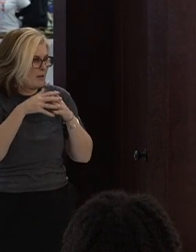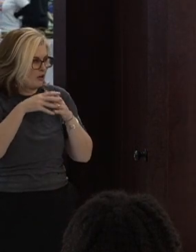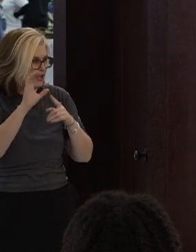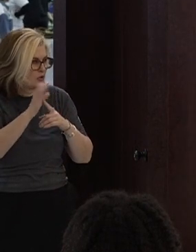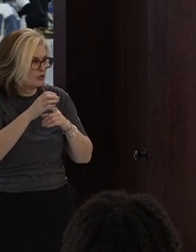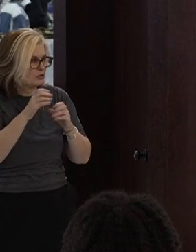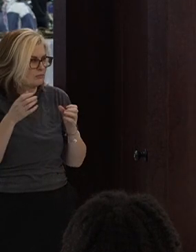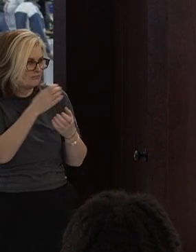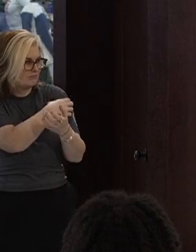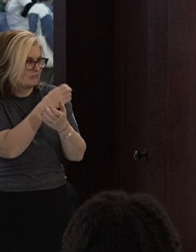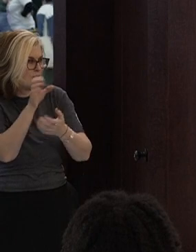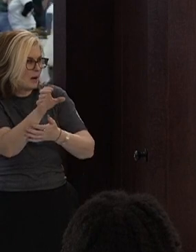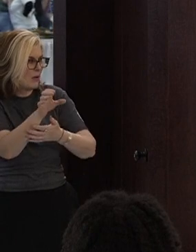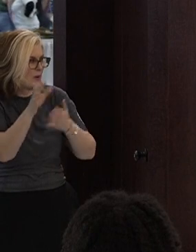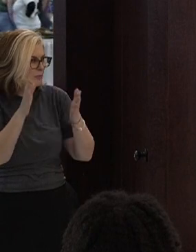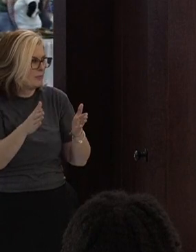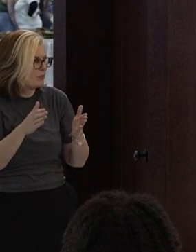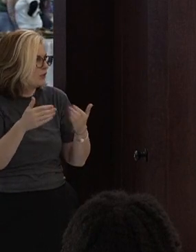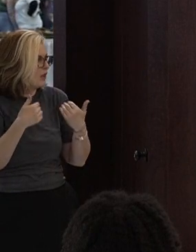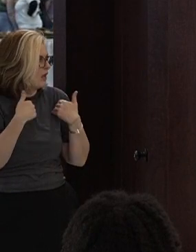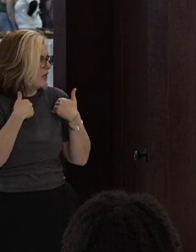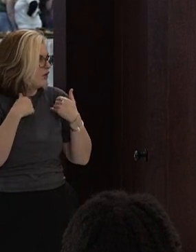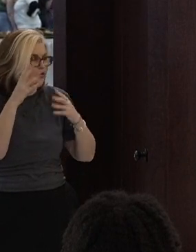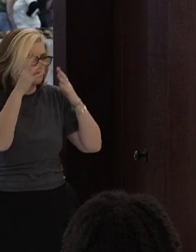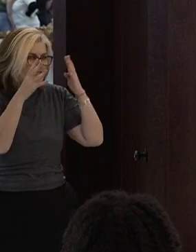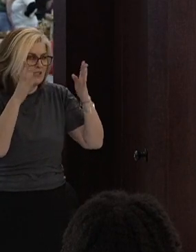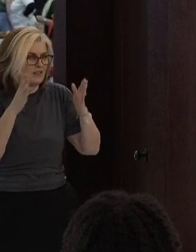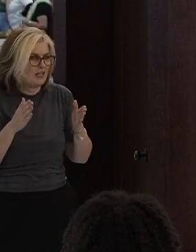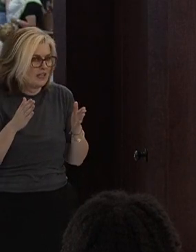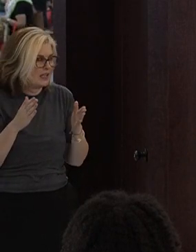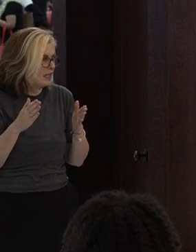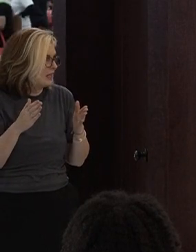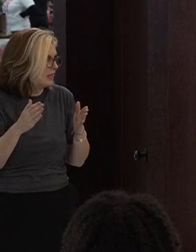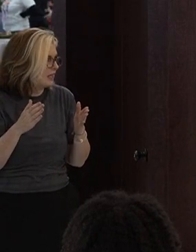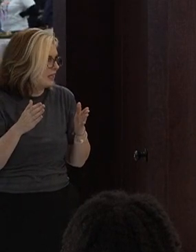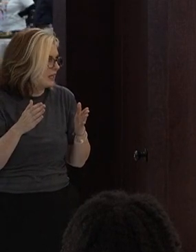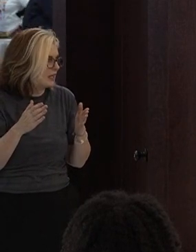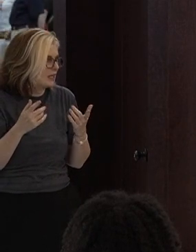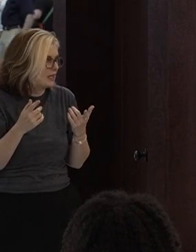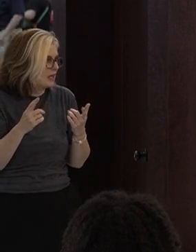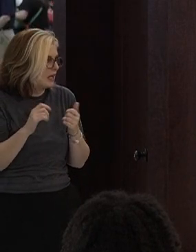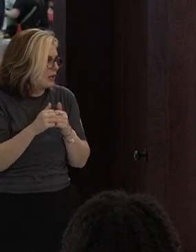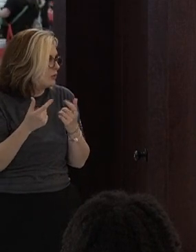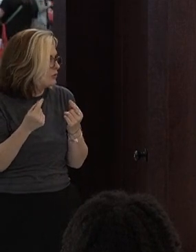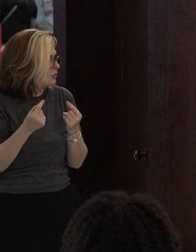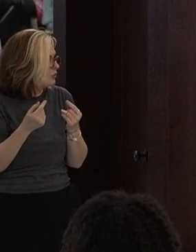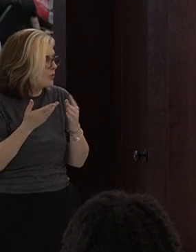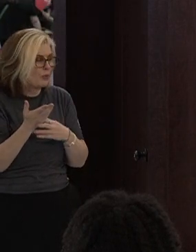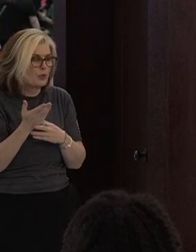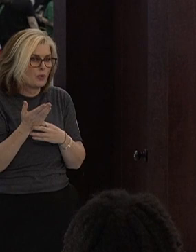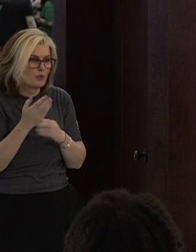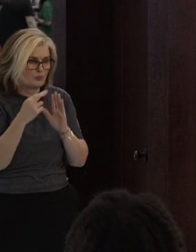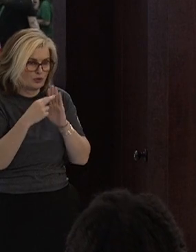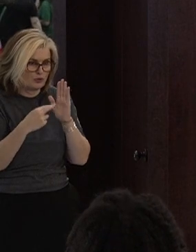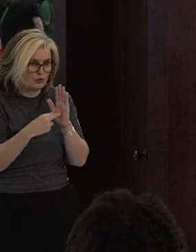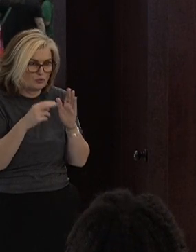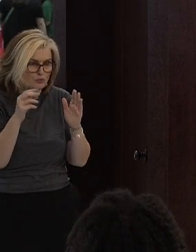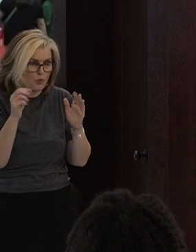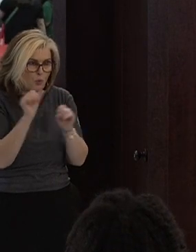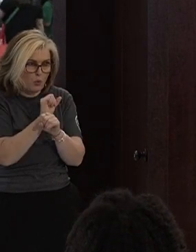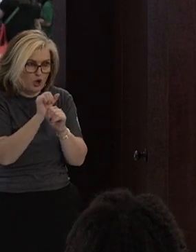empowering people to have their creativity, and we do that a lot of it through registering